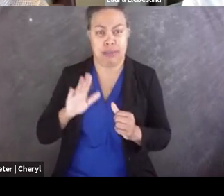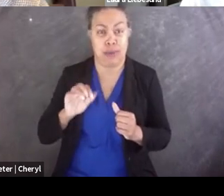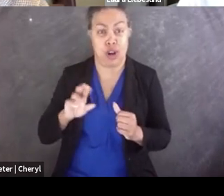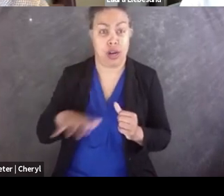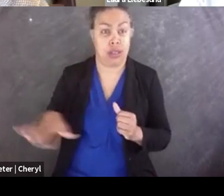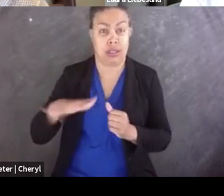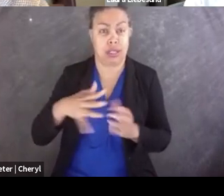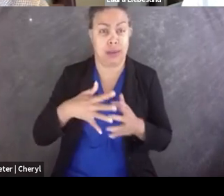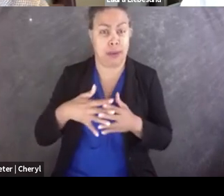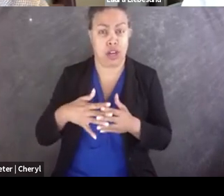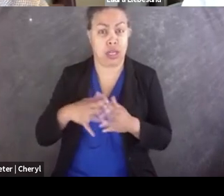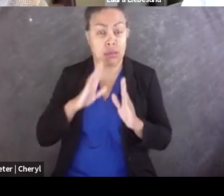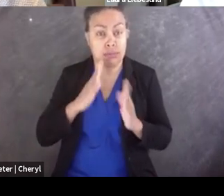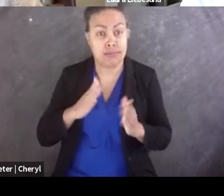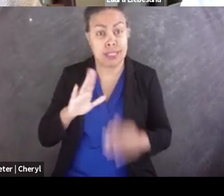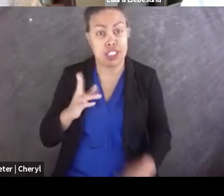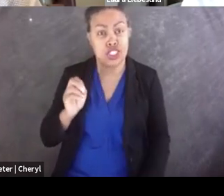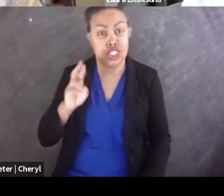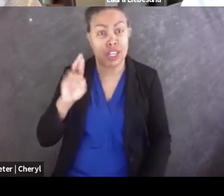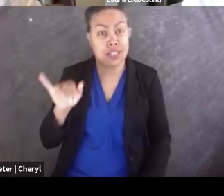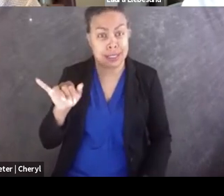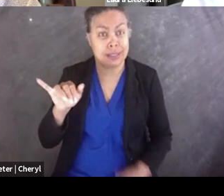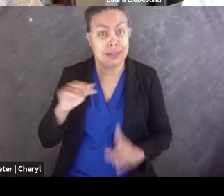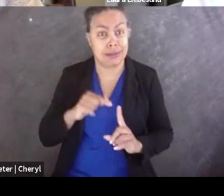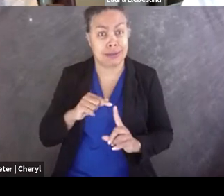America focused on sherry. So Chantal Tseng,